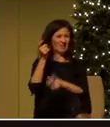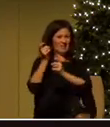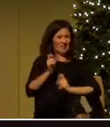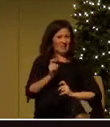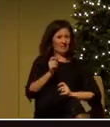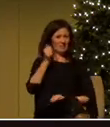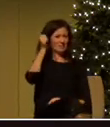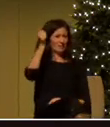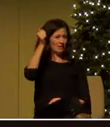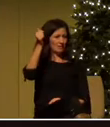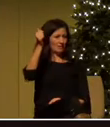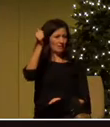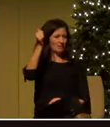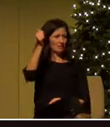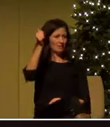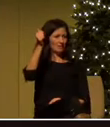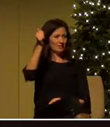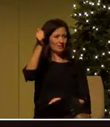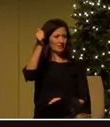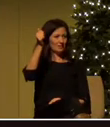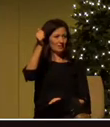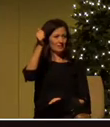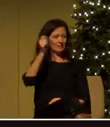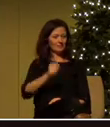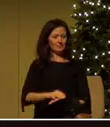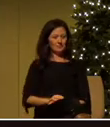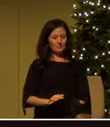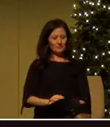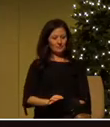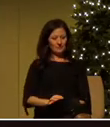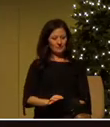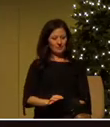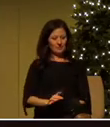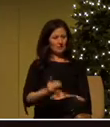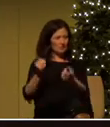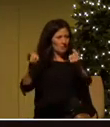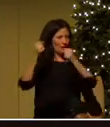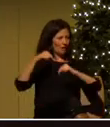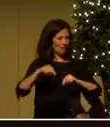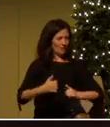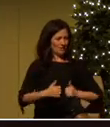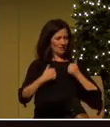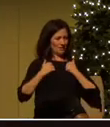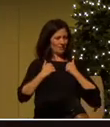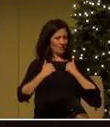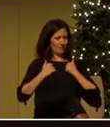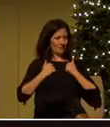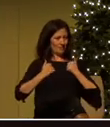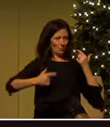the incarnation, the gift of the manger, to live with us, God with us.